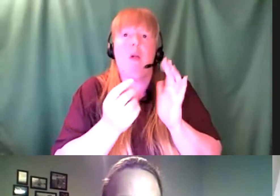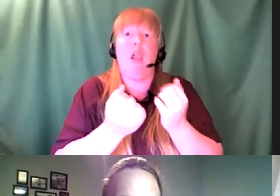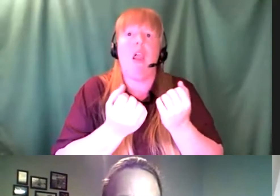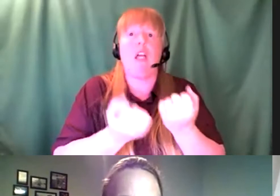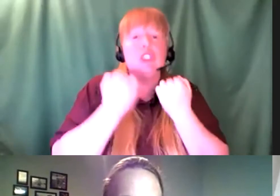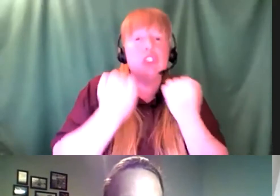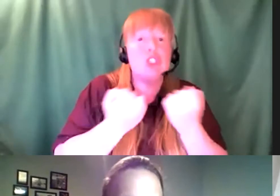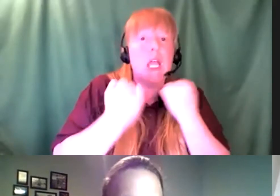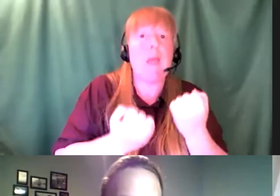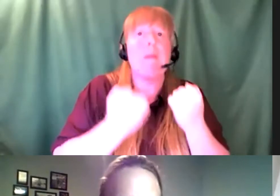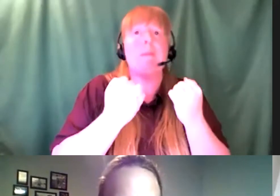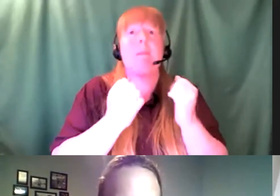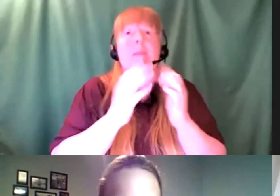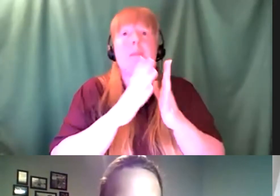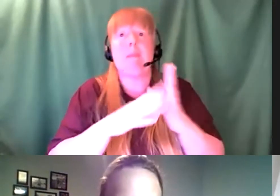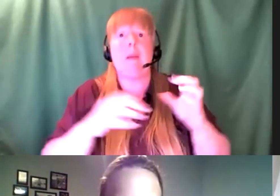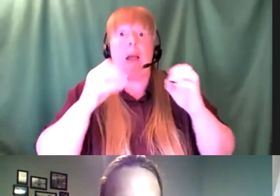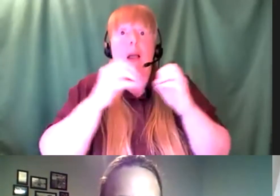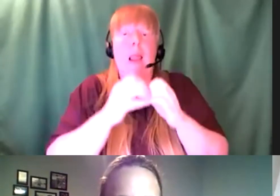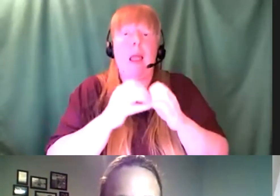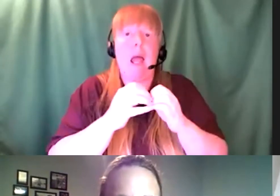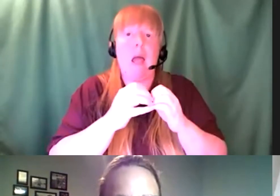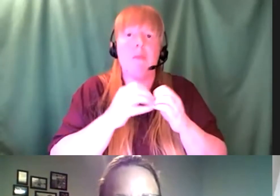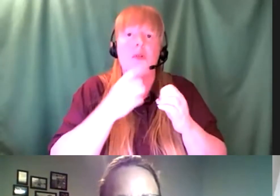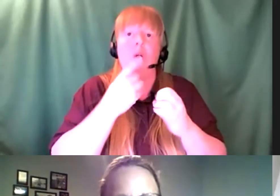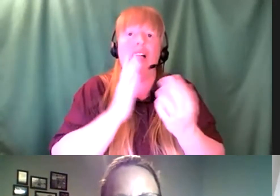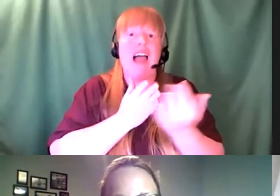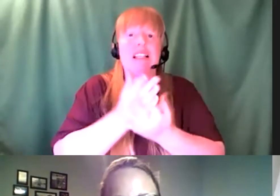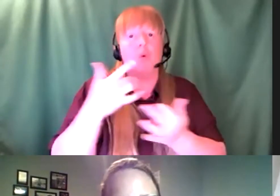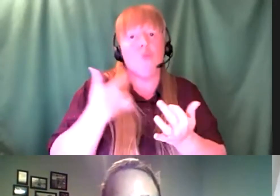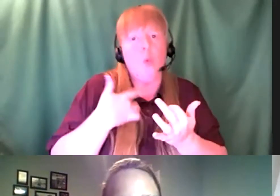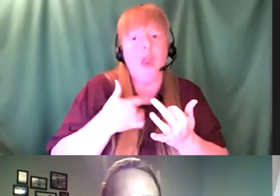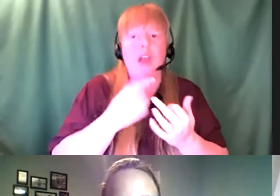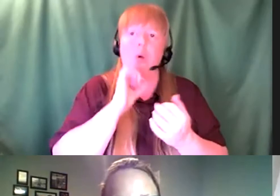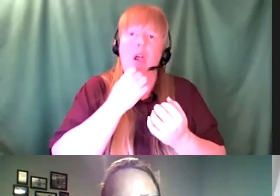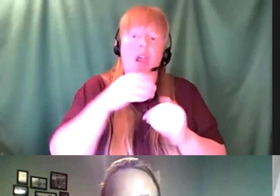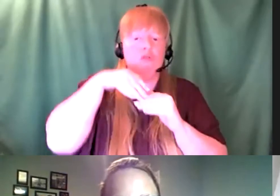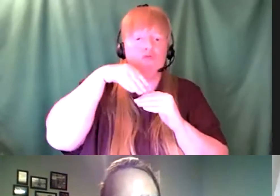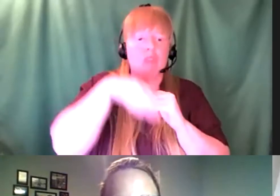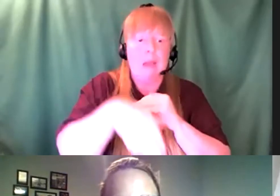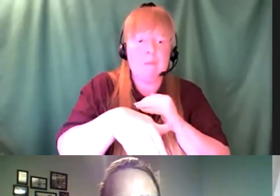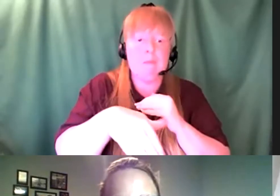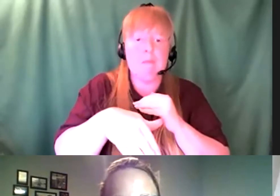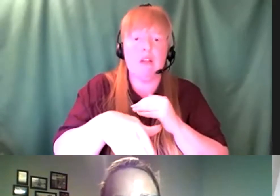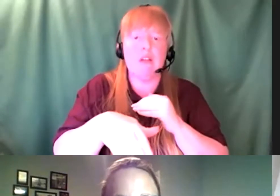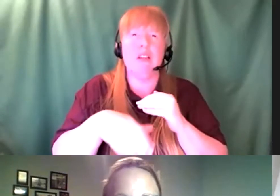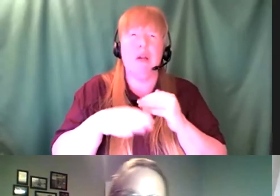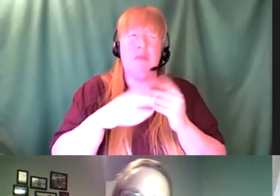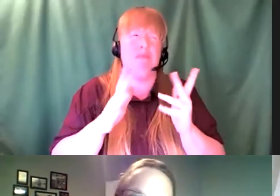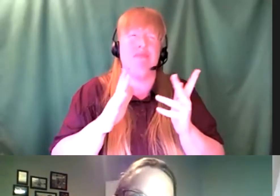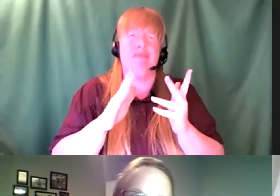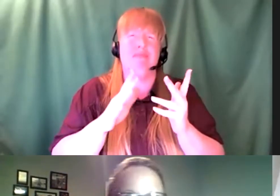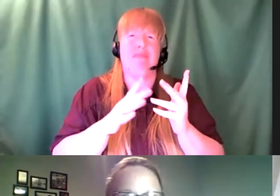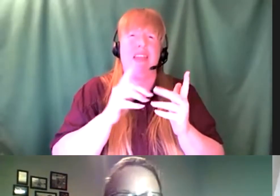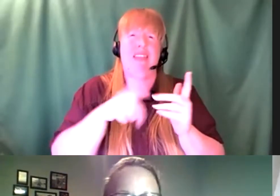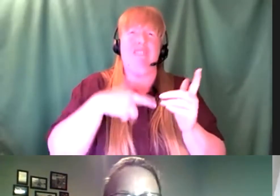toilet and a ramp and think, tick, right, we've covered that box, no problem. And actually it's so much more than that, isn't it? It's the